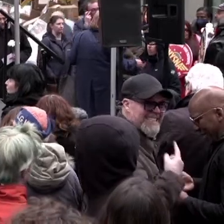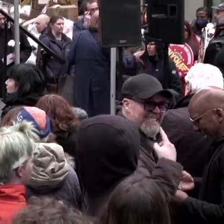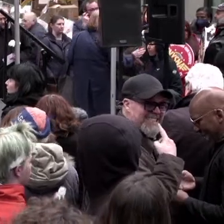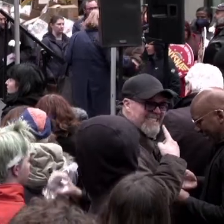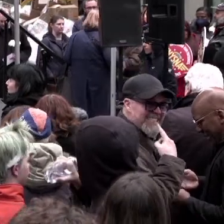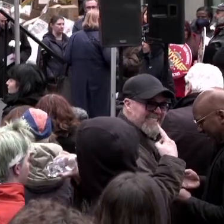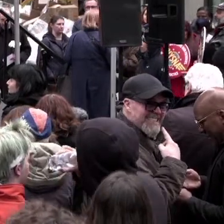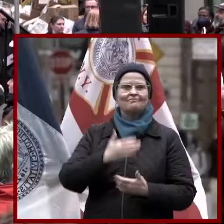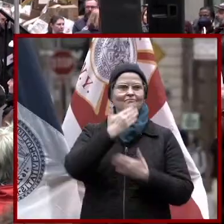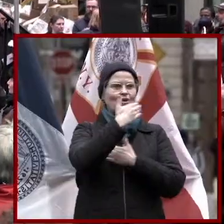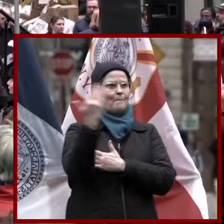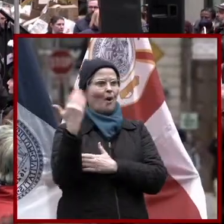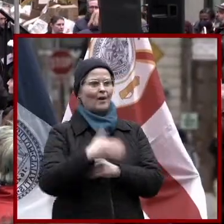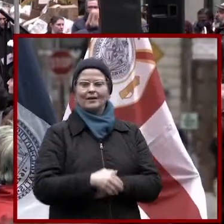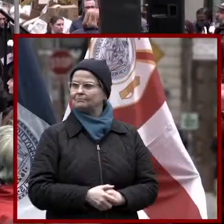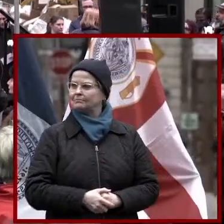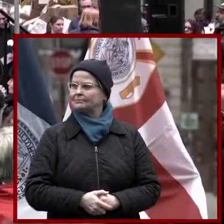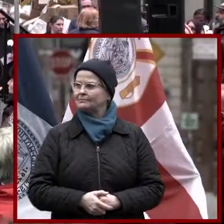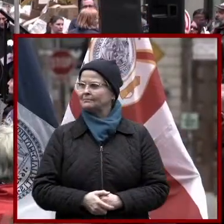Good morning.